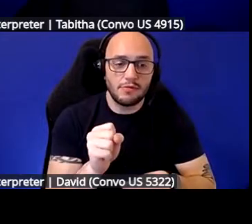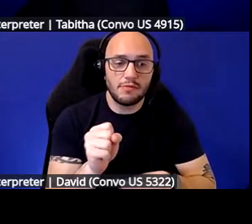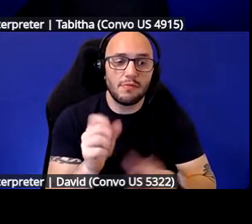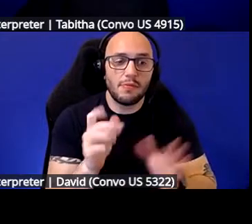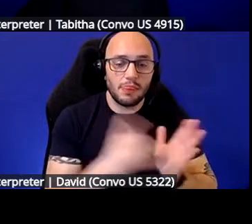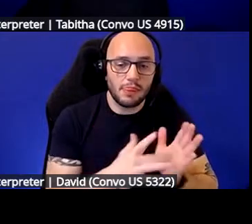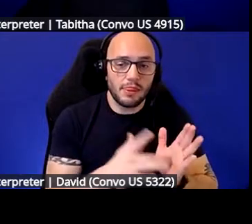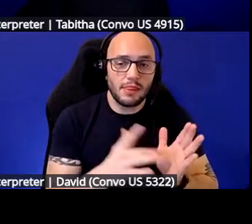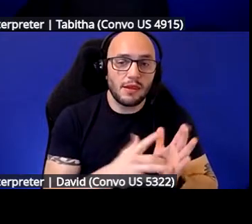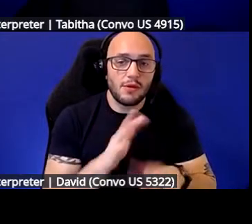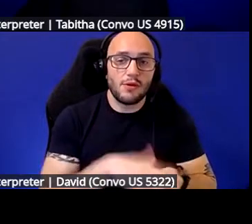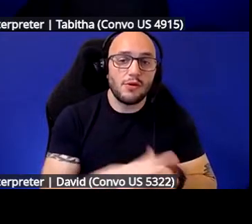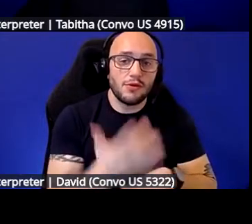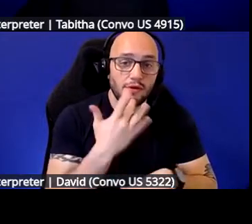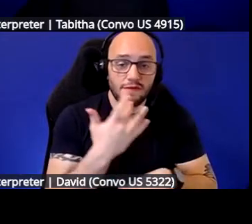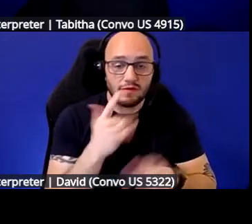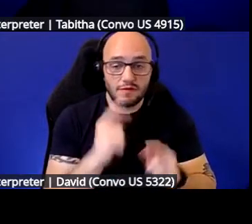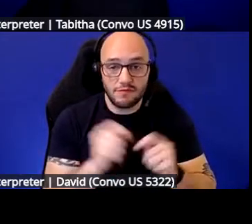on